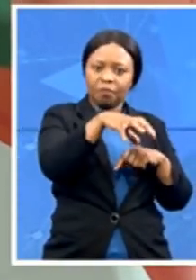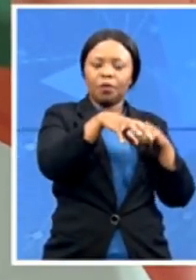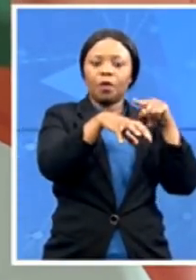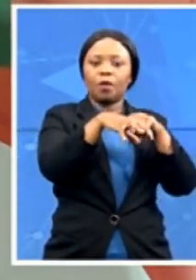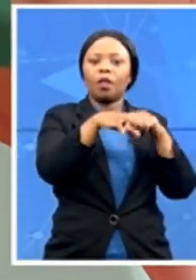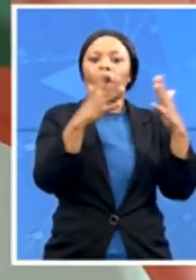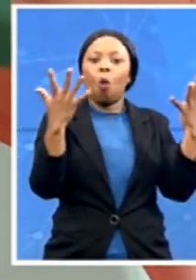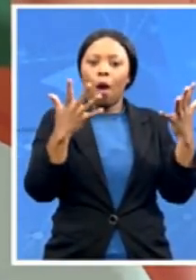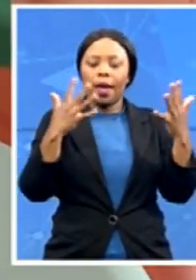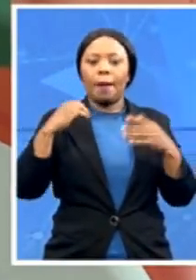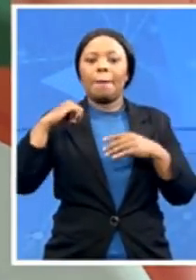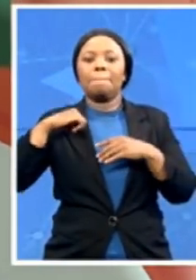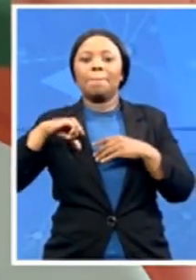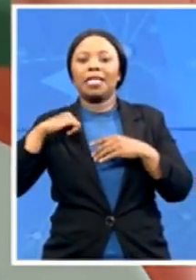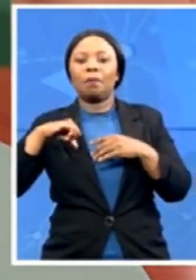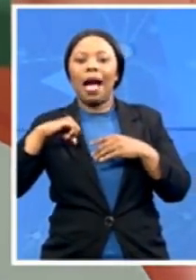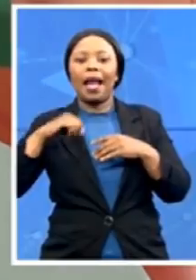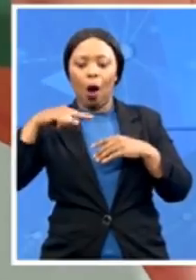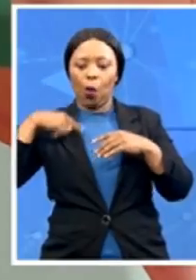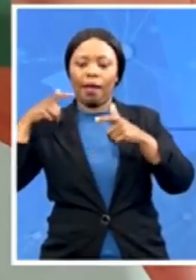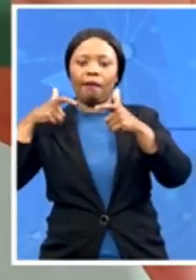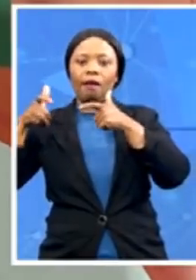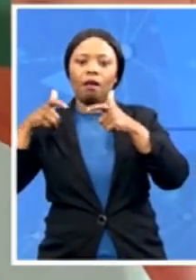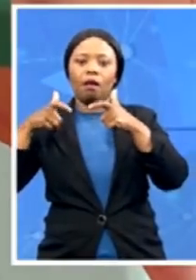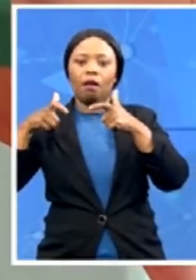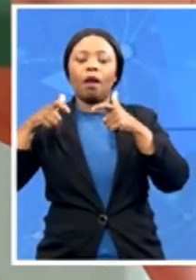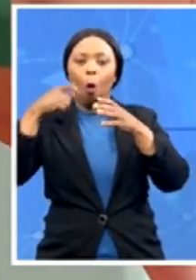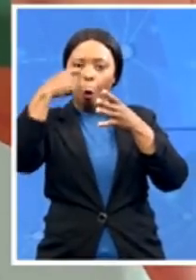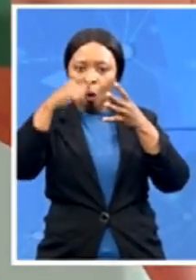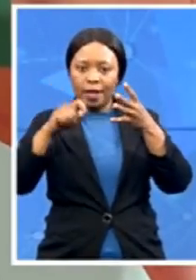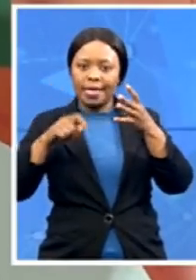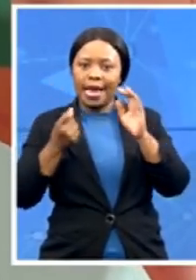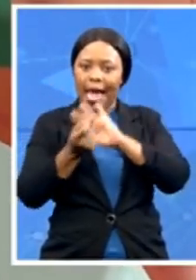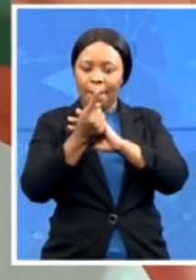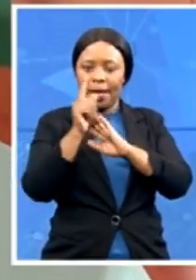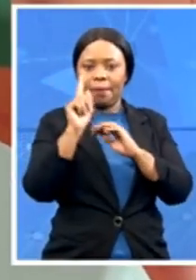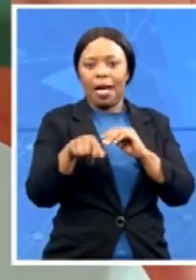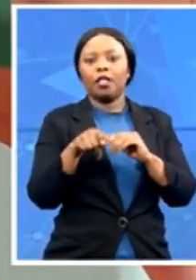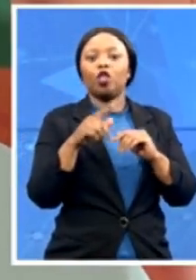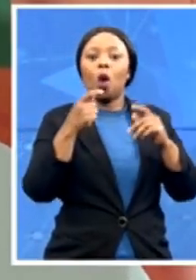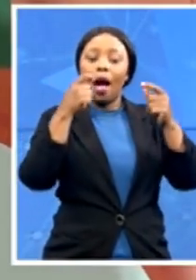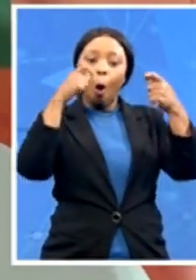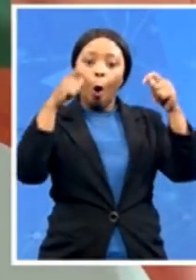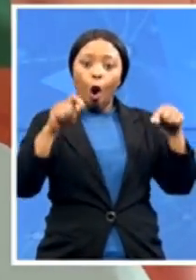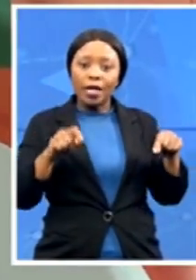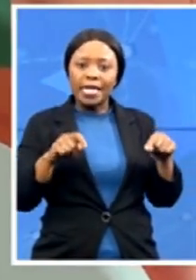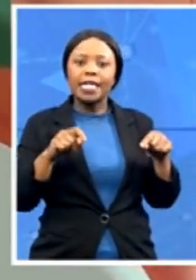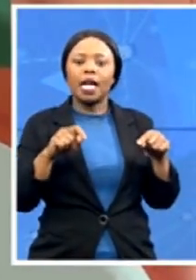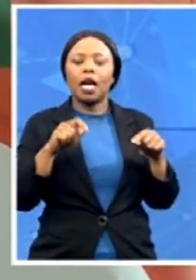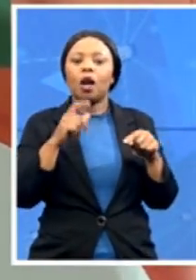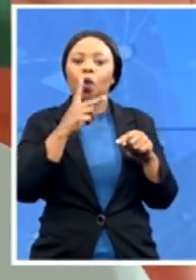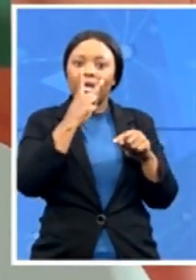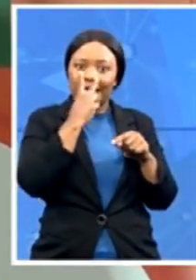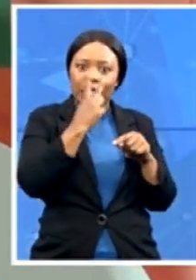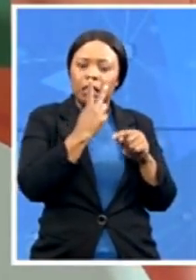govern. Such audits will show where the potential for development and